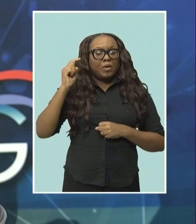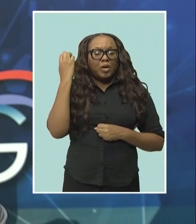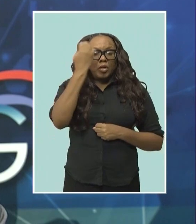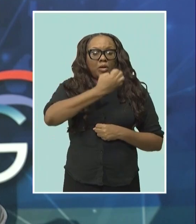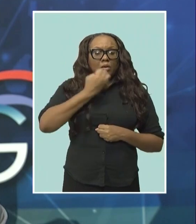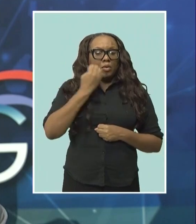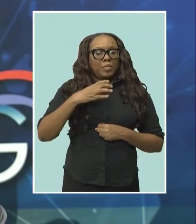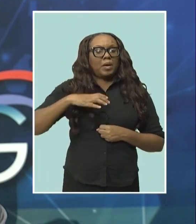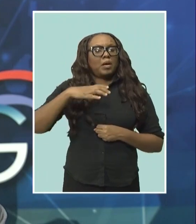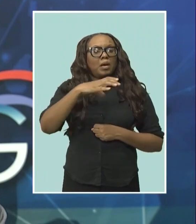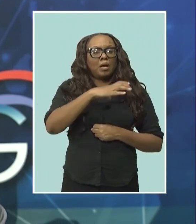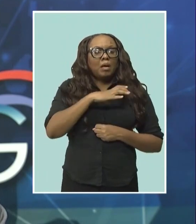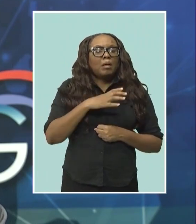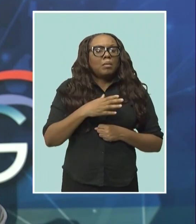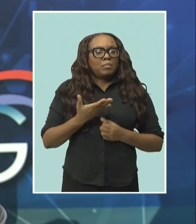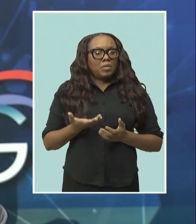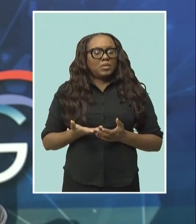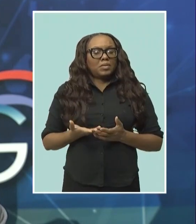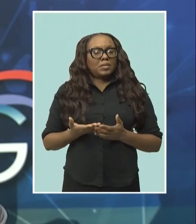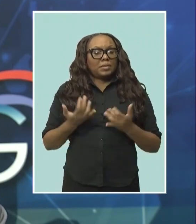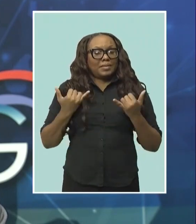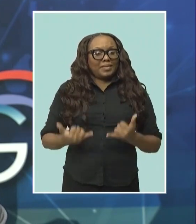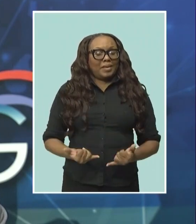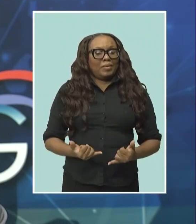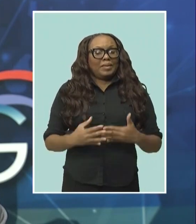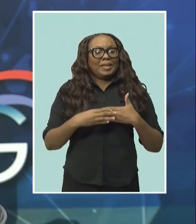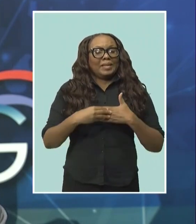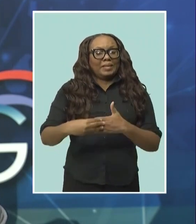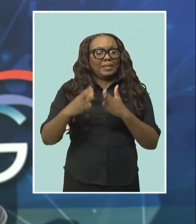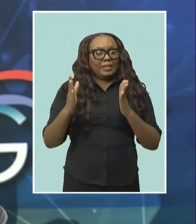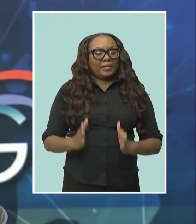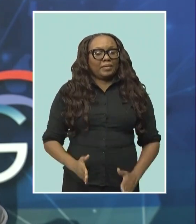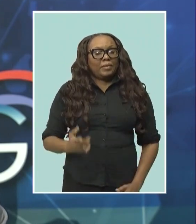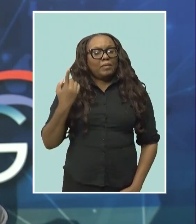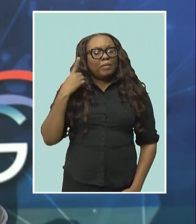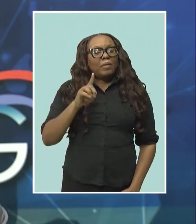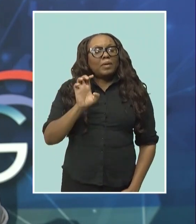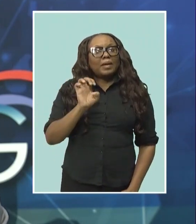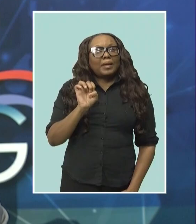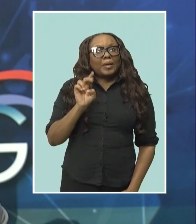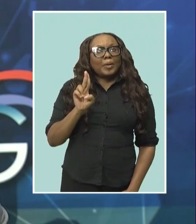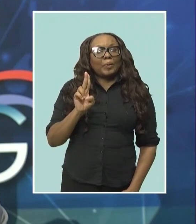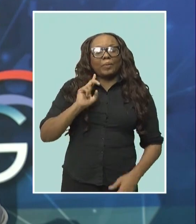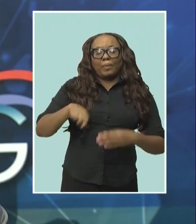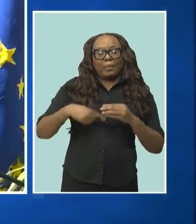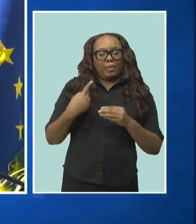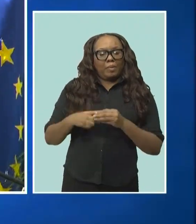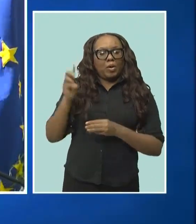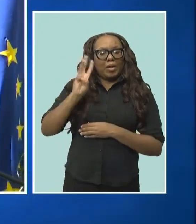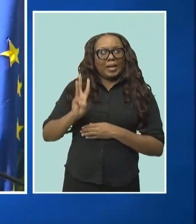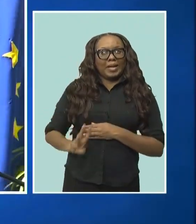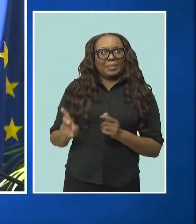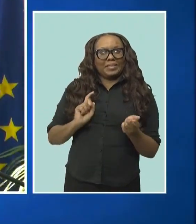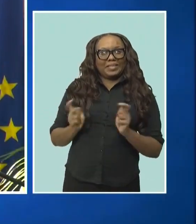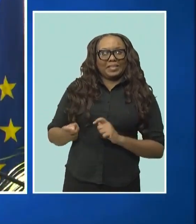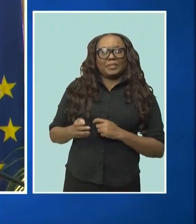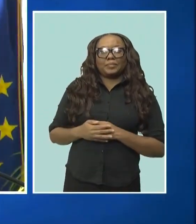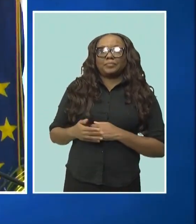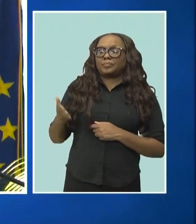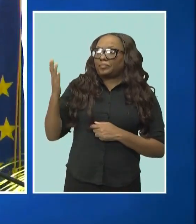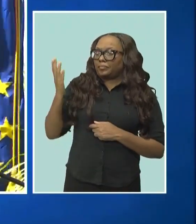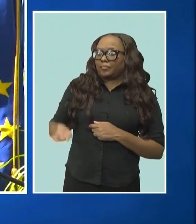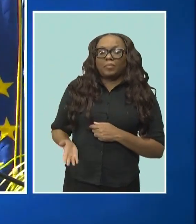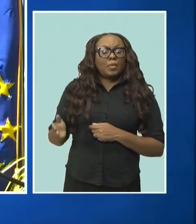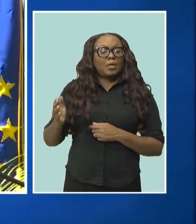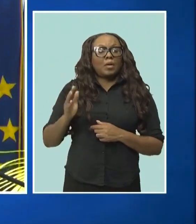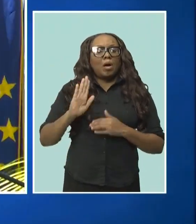Frans Timmermans, who is the EU lead on climate issues. On these issues, size is of